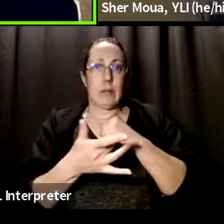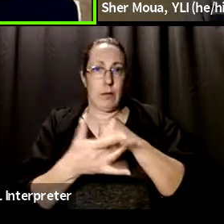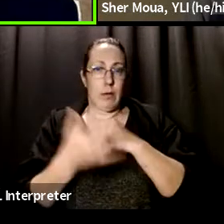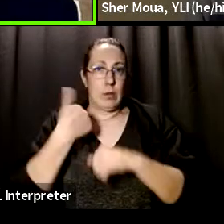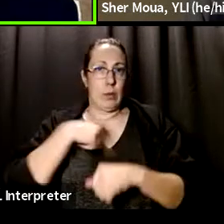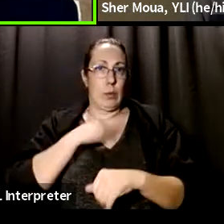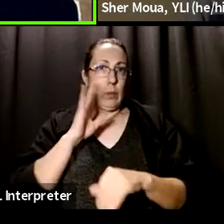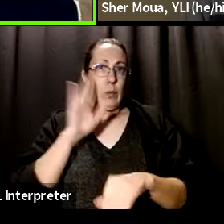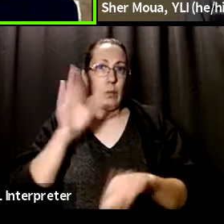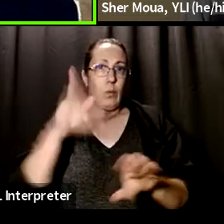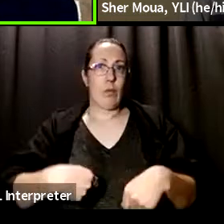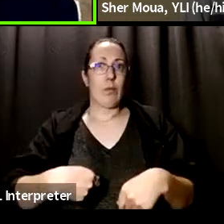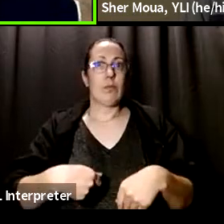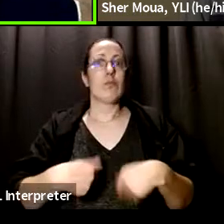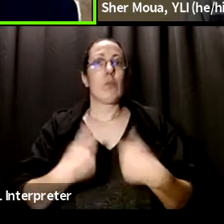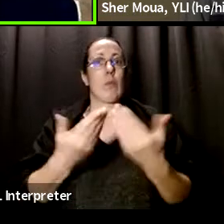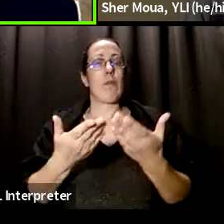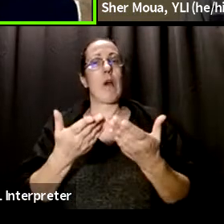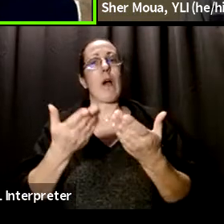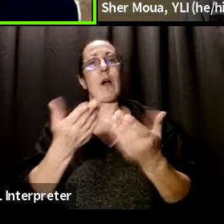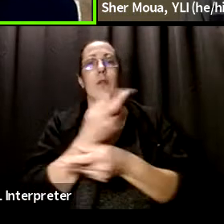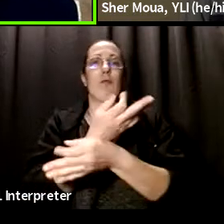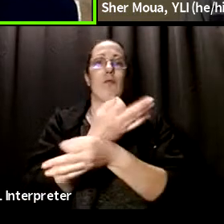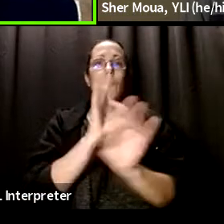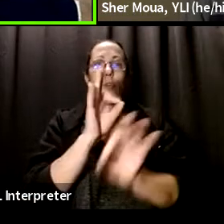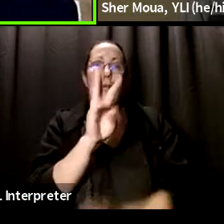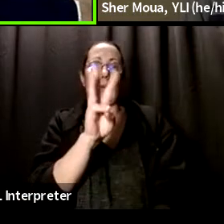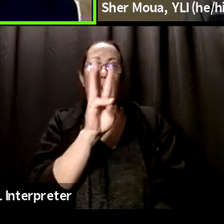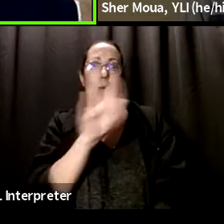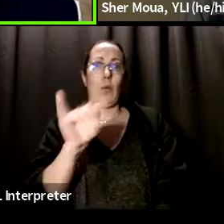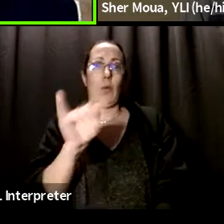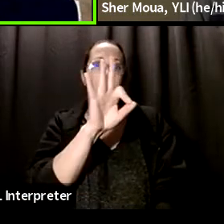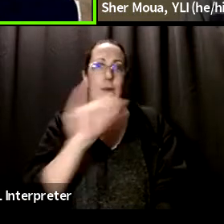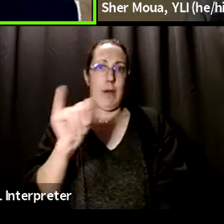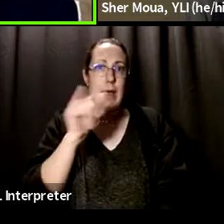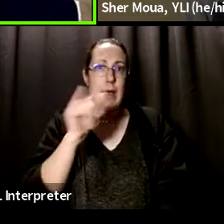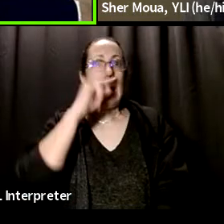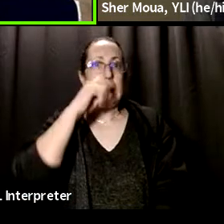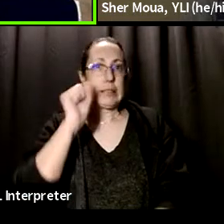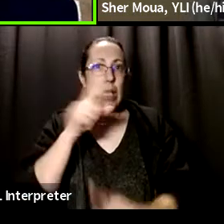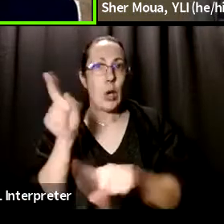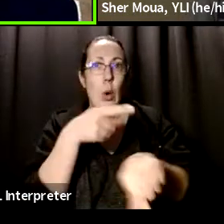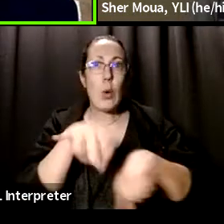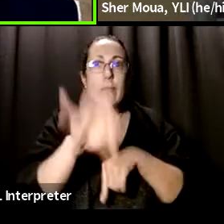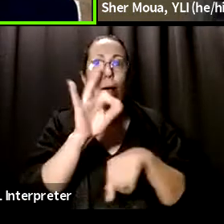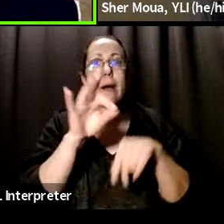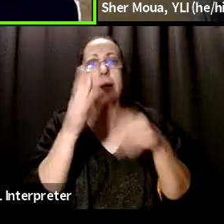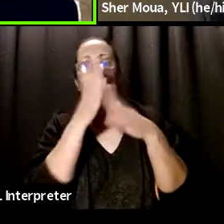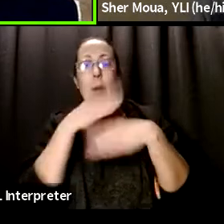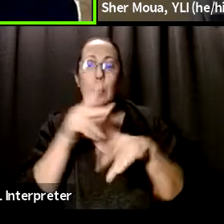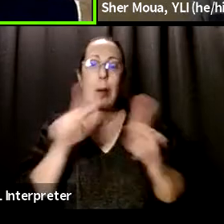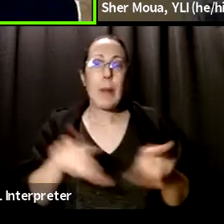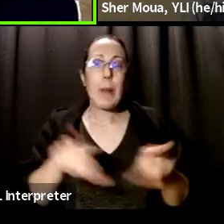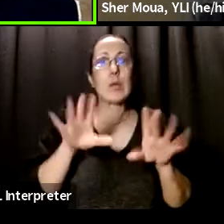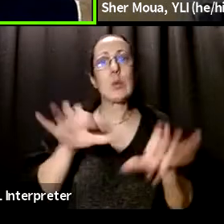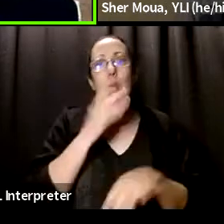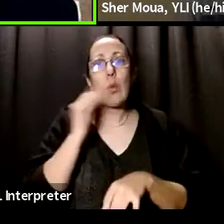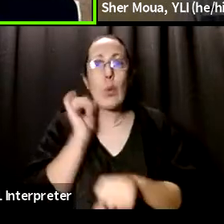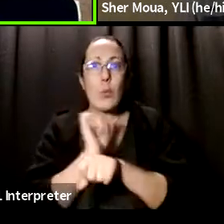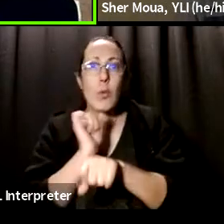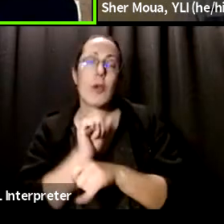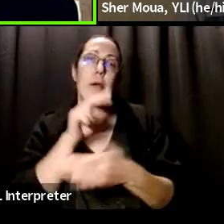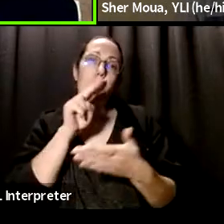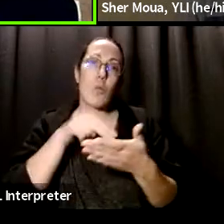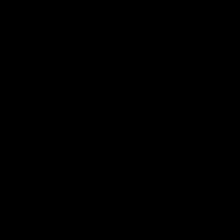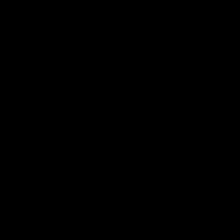provide free Wi-Fi in the community center where kids can go find a quiet place to either read, do homework,